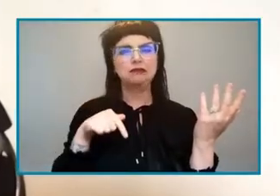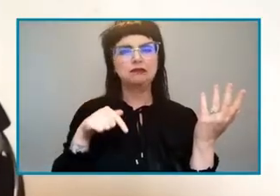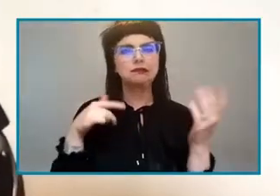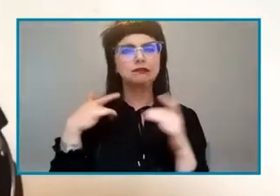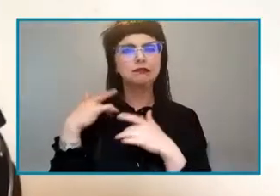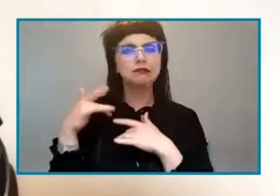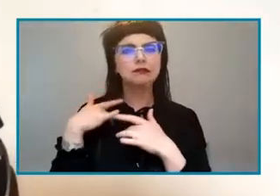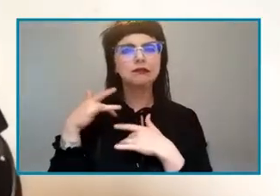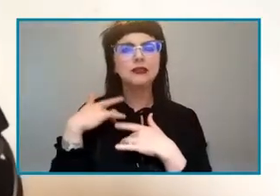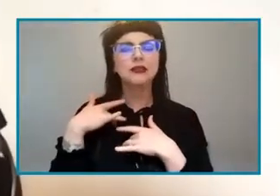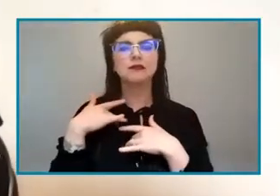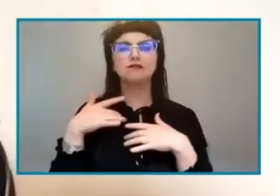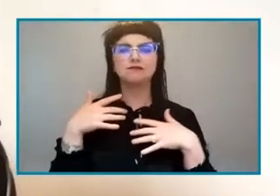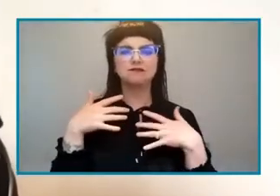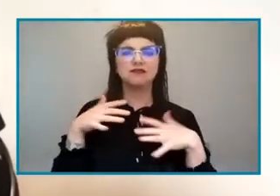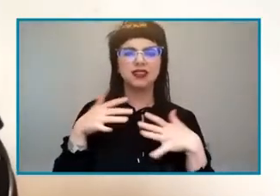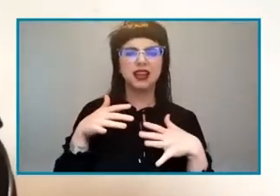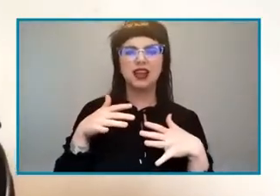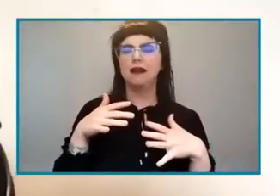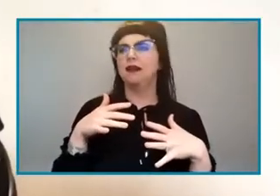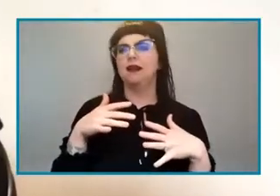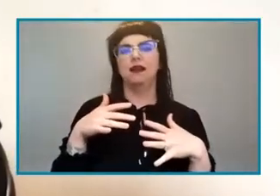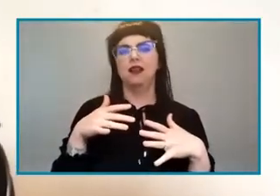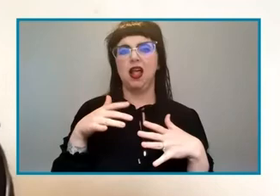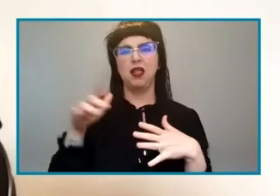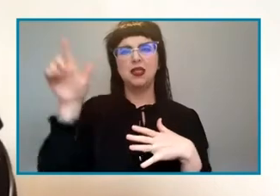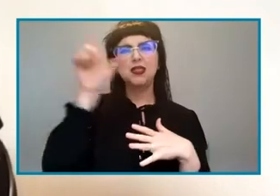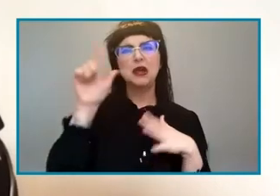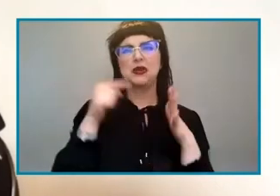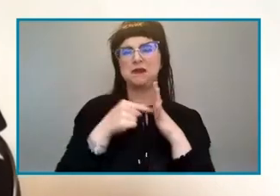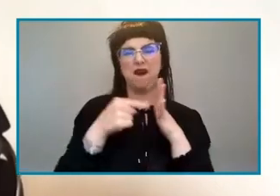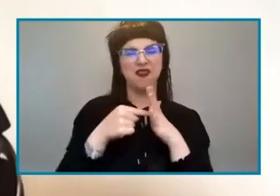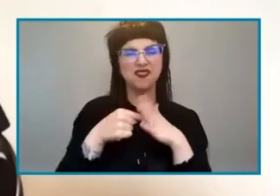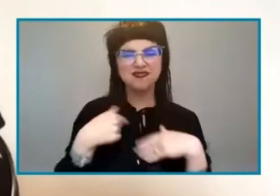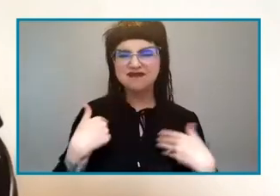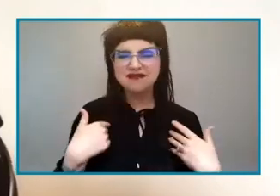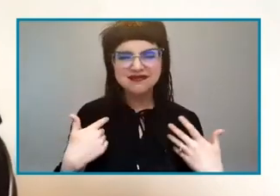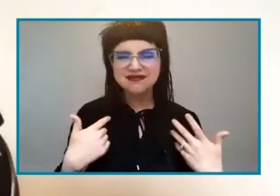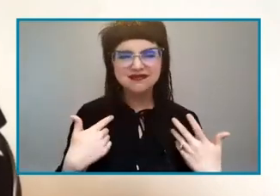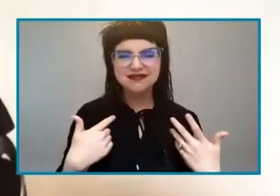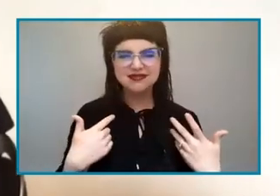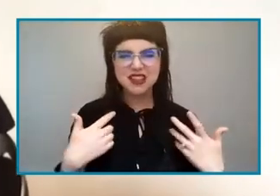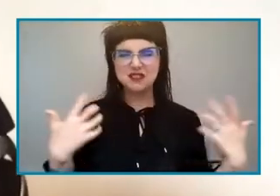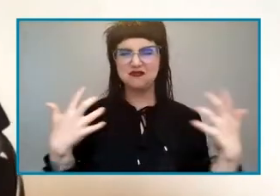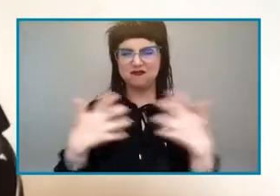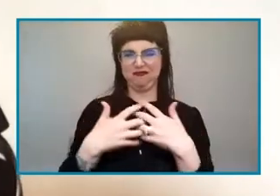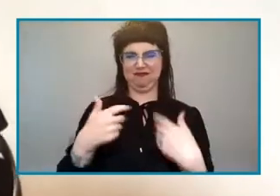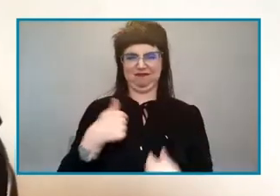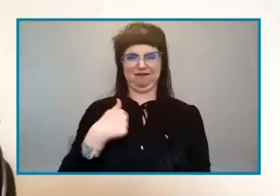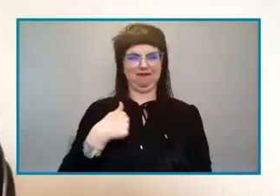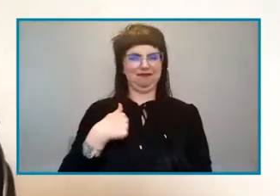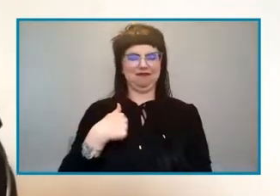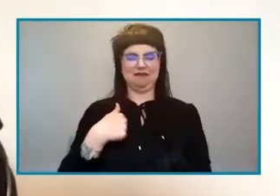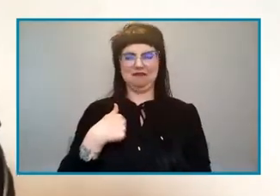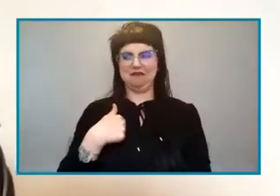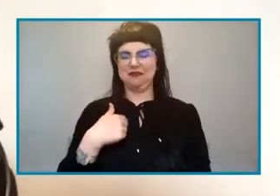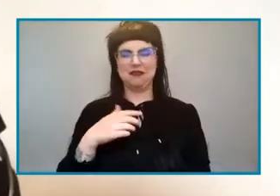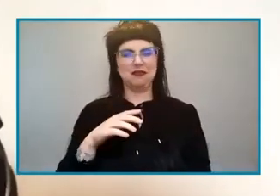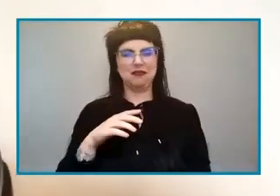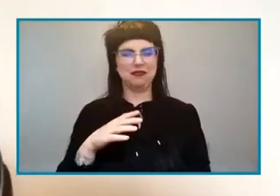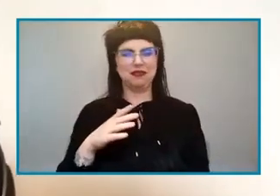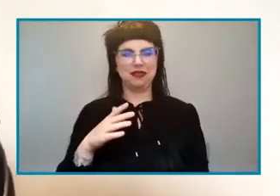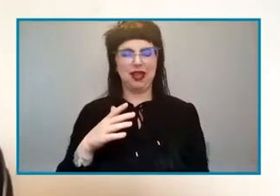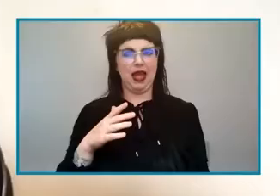that, oh no, a logic model, this is not something that we or I can even